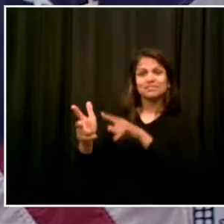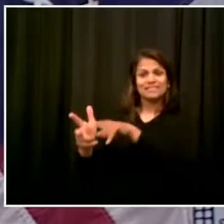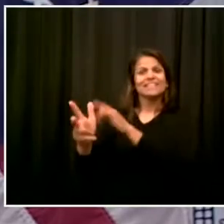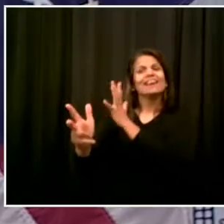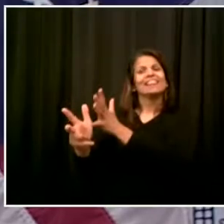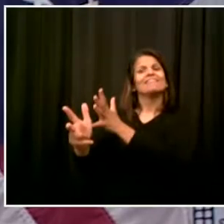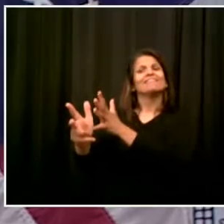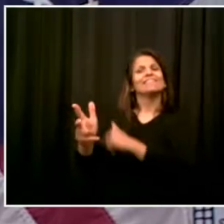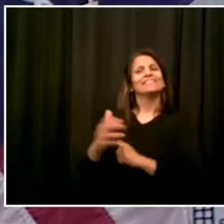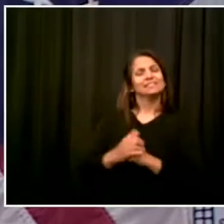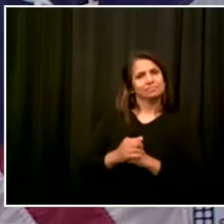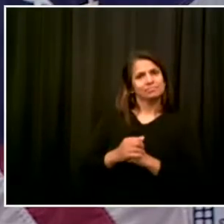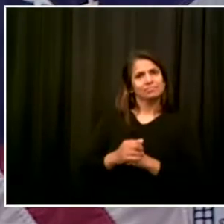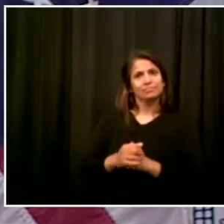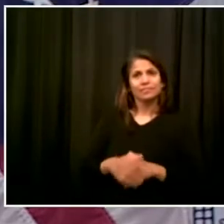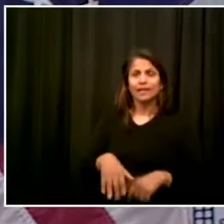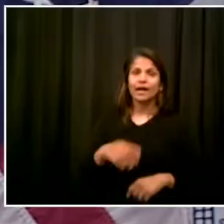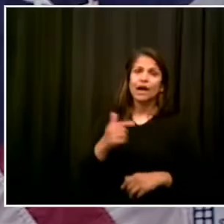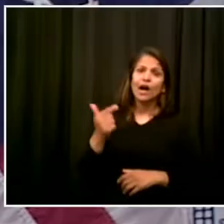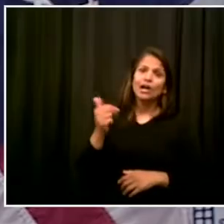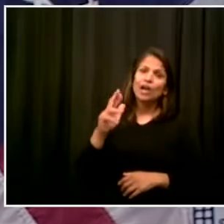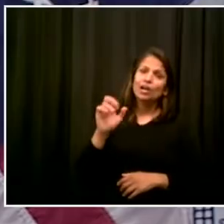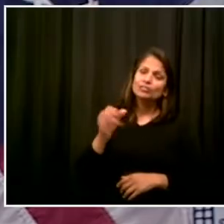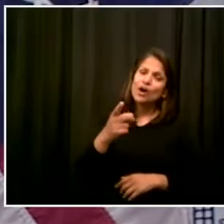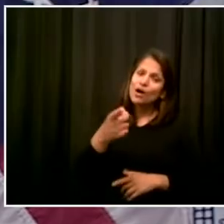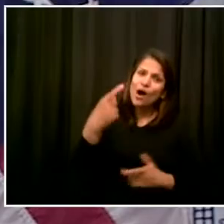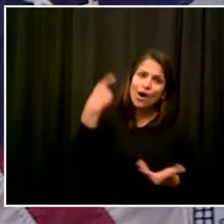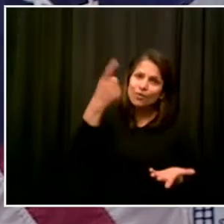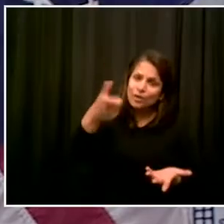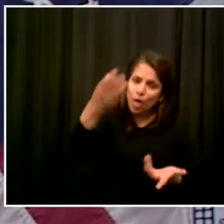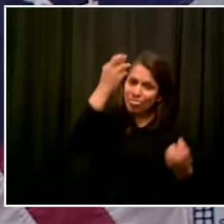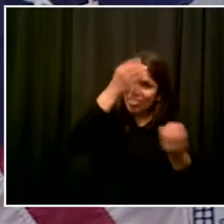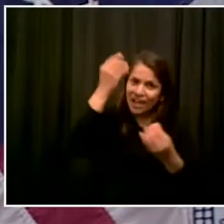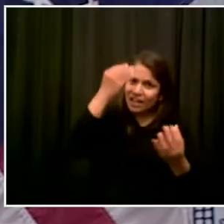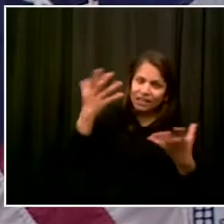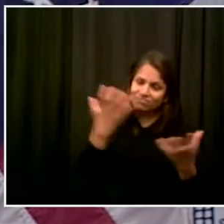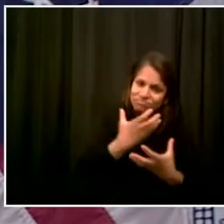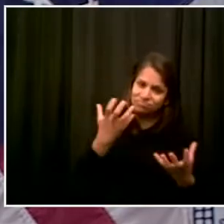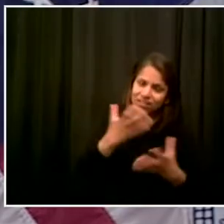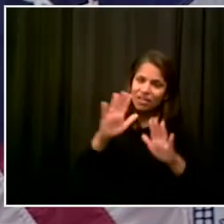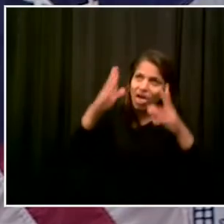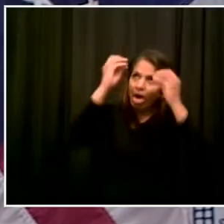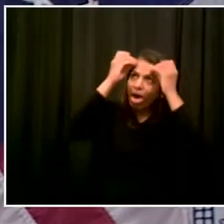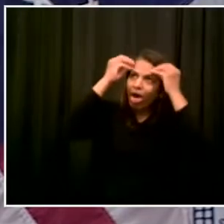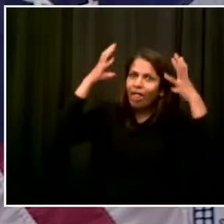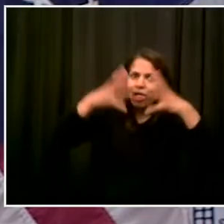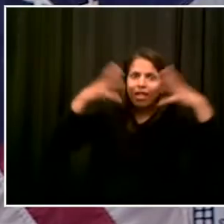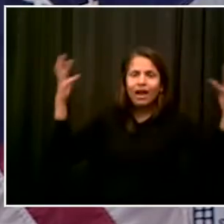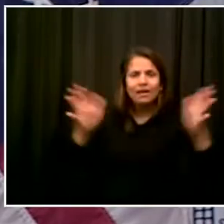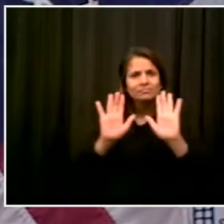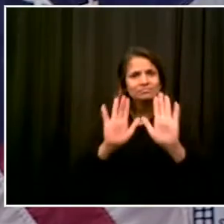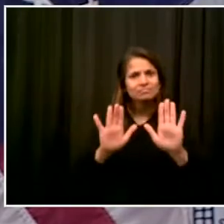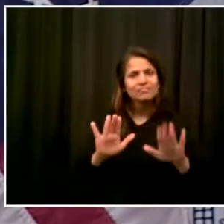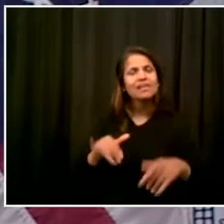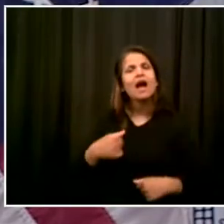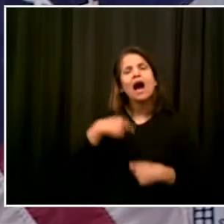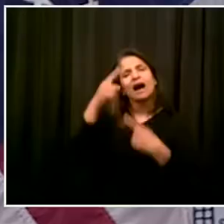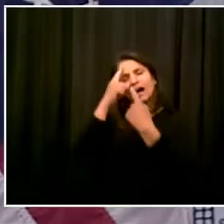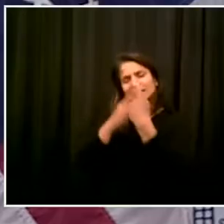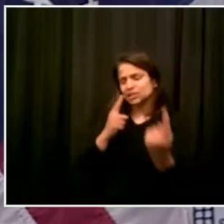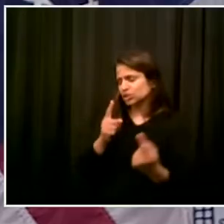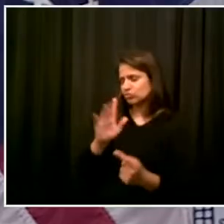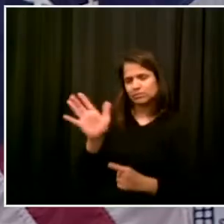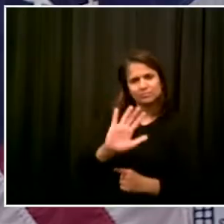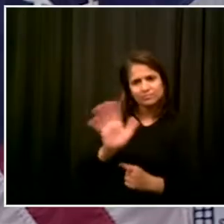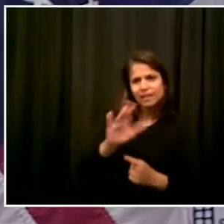focus our first energies for the future in terms of how people get around. And that's what we've been doing. I remind you how much has been